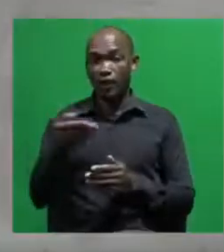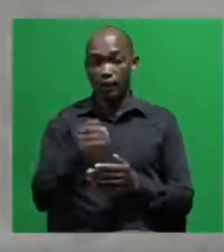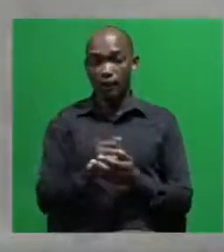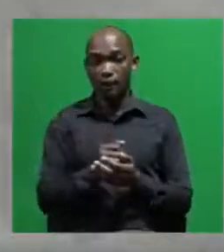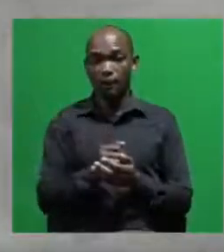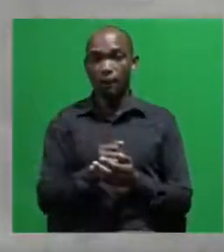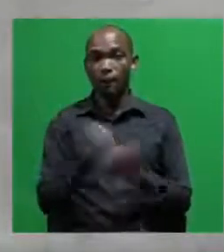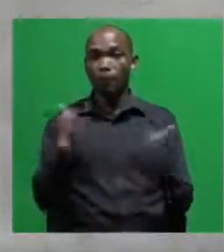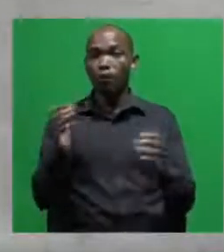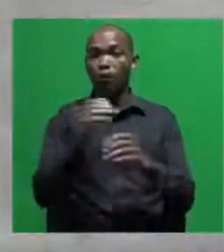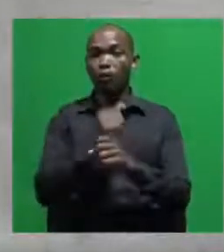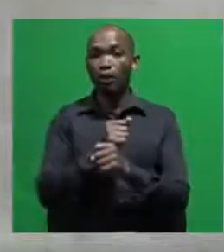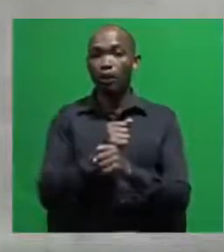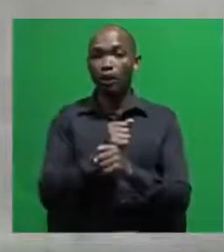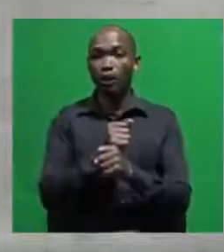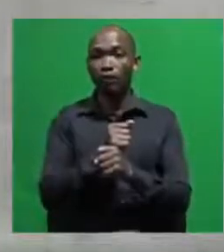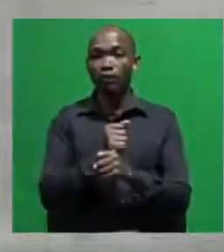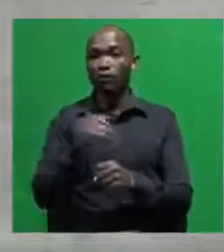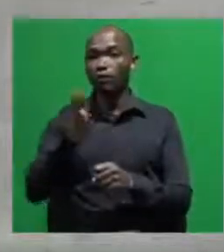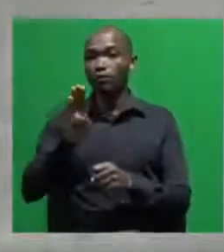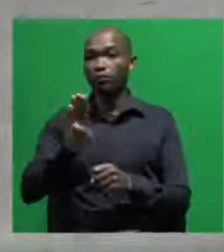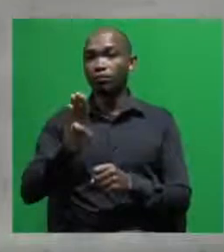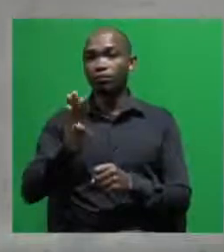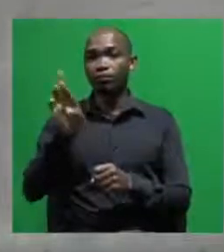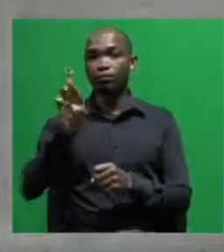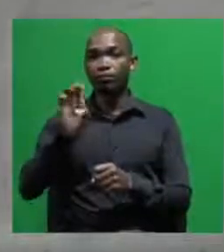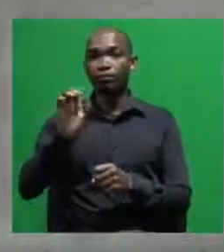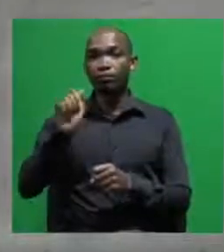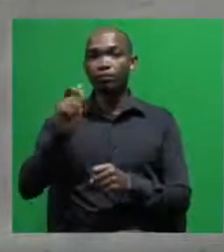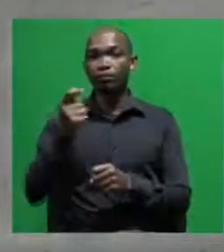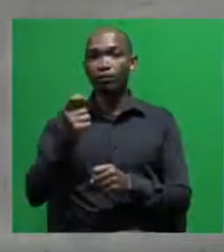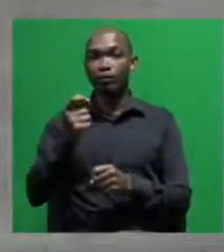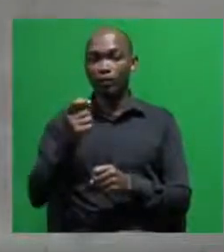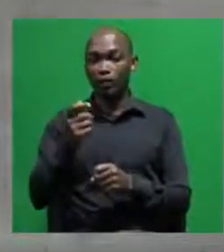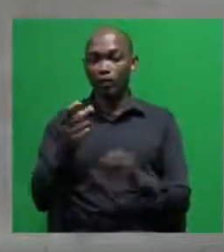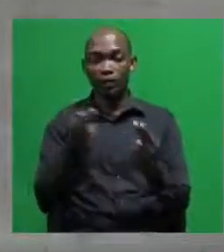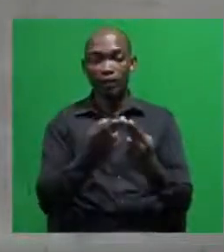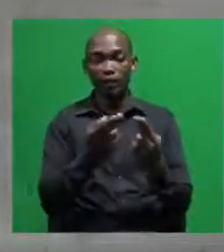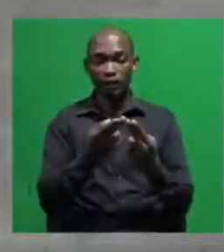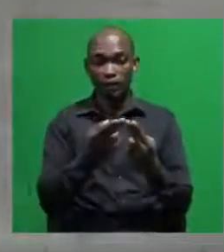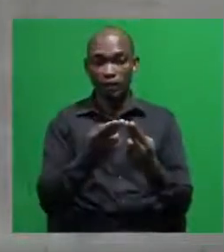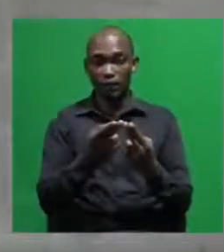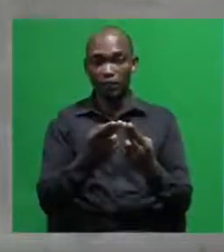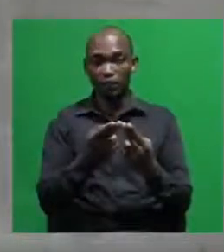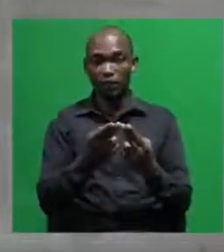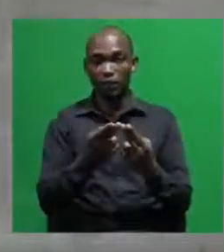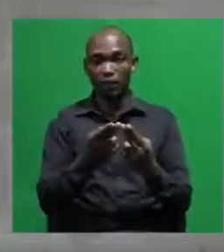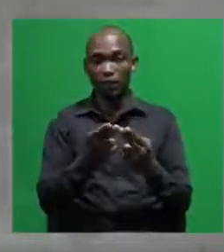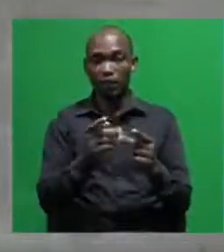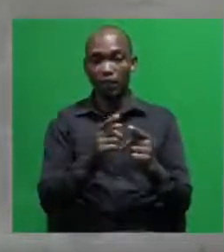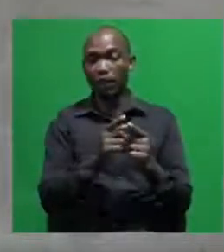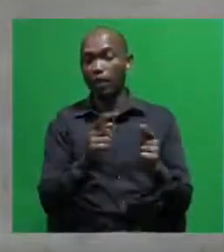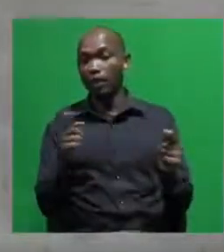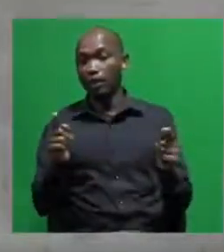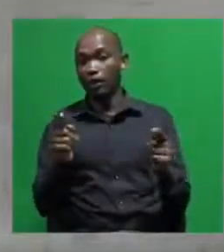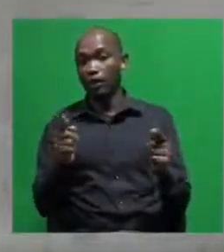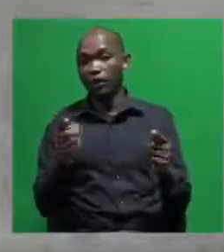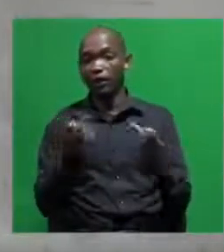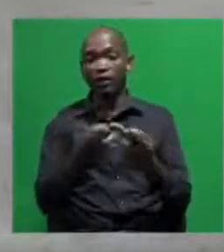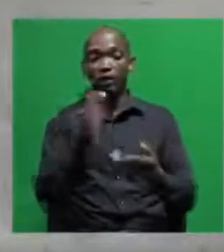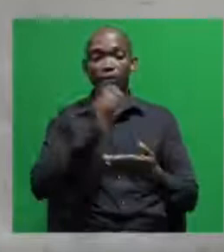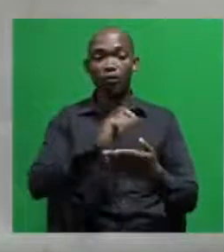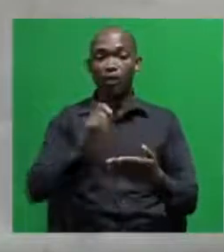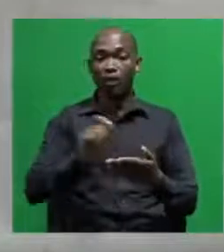Then we have the breadth. The breadth is just the same like the length, so we can